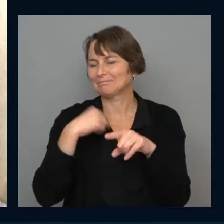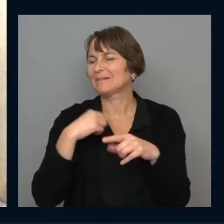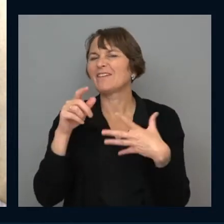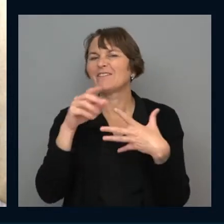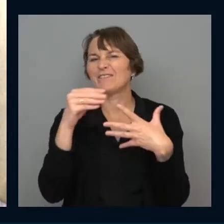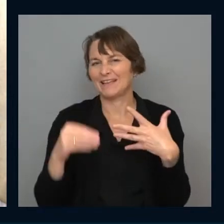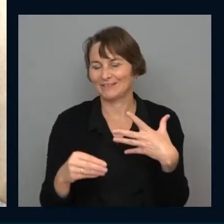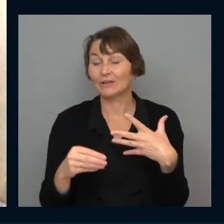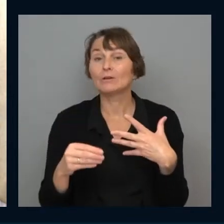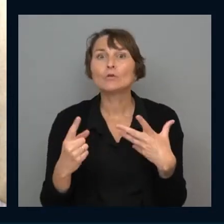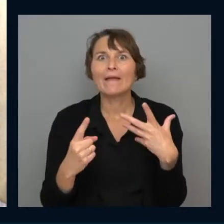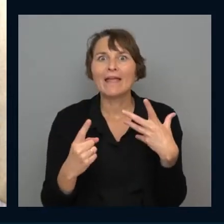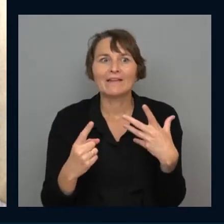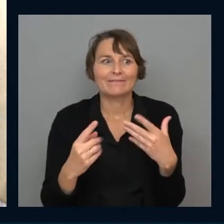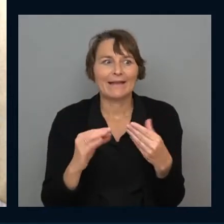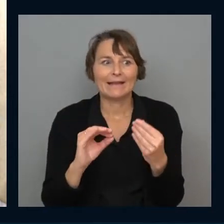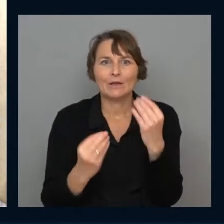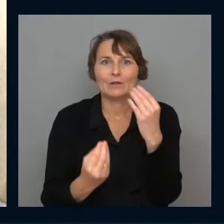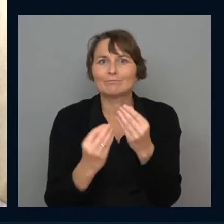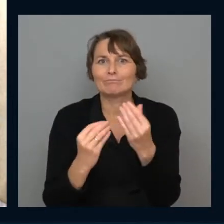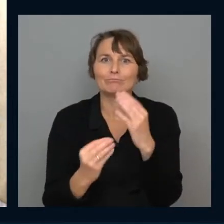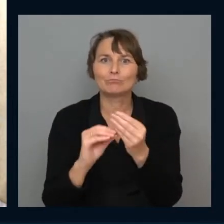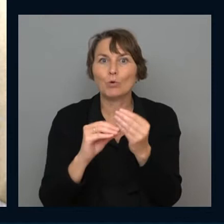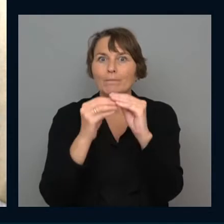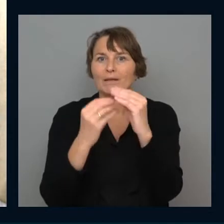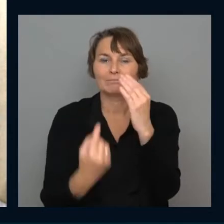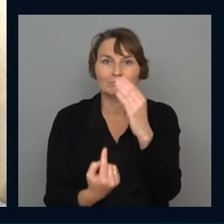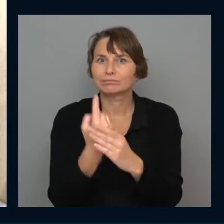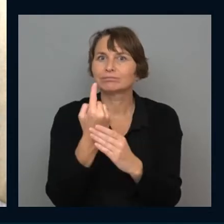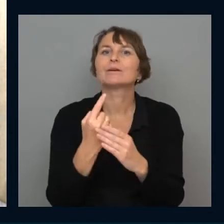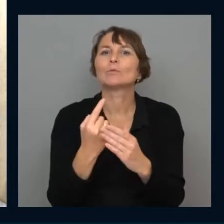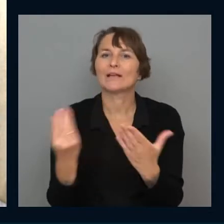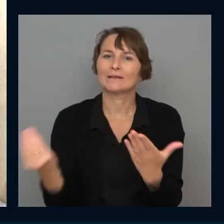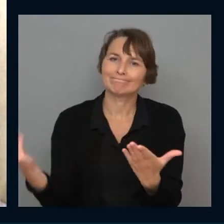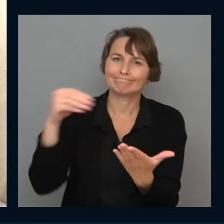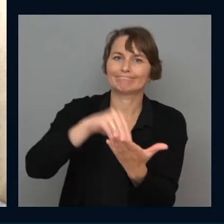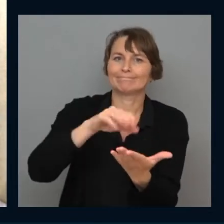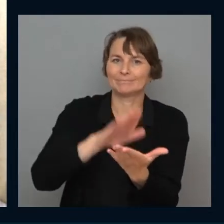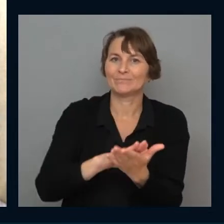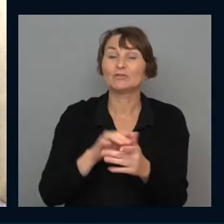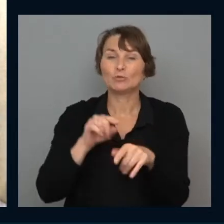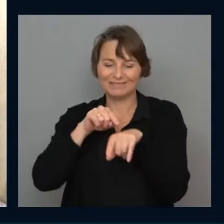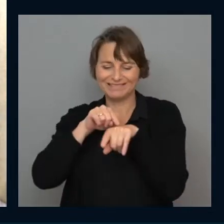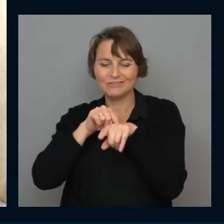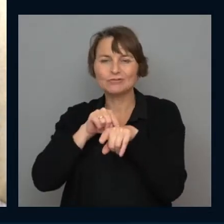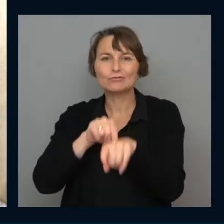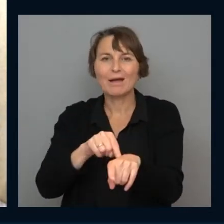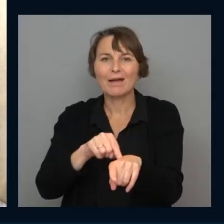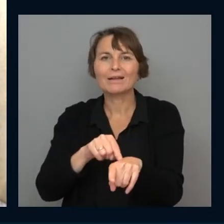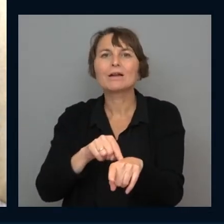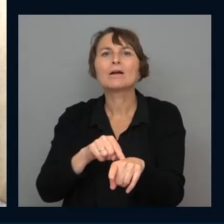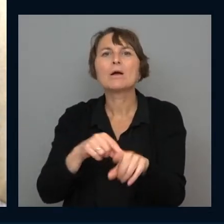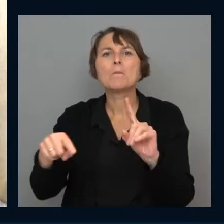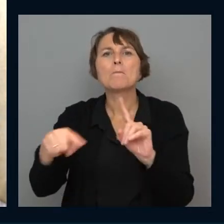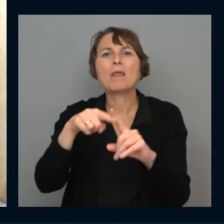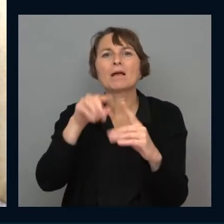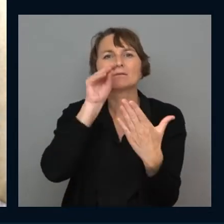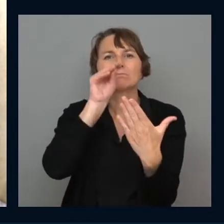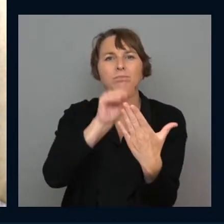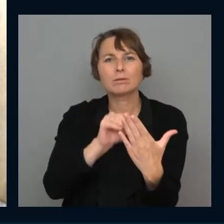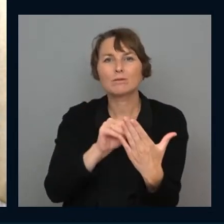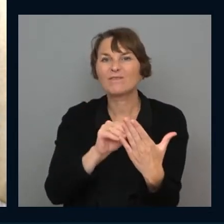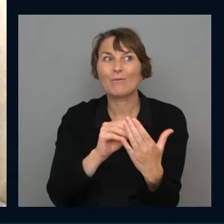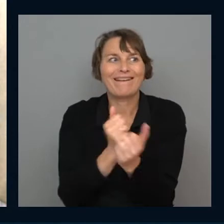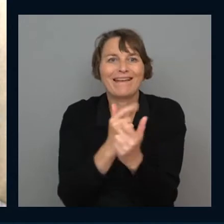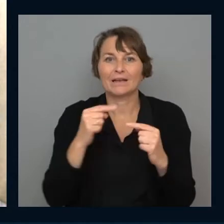we do it from boards and we can track it all the way through there. So be able to track things beginning to end from one platform is great. And we also have, you